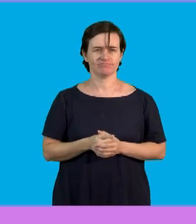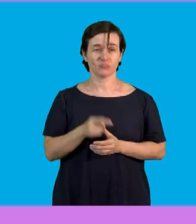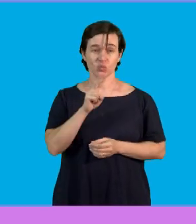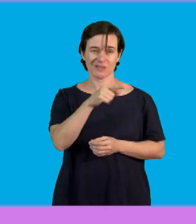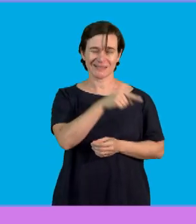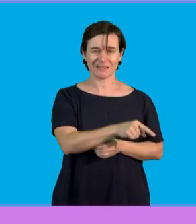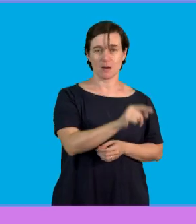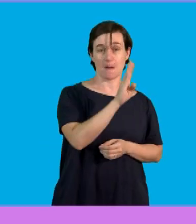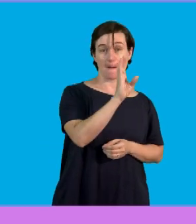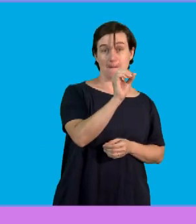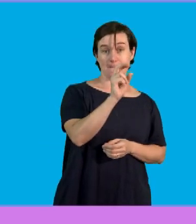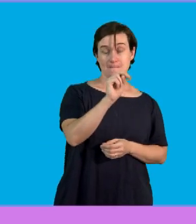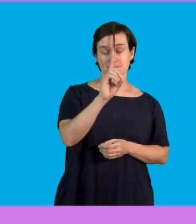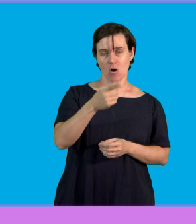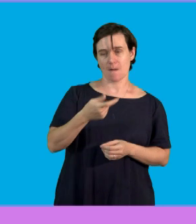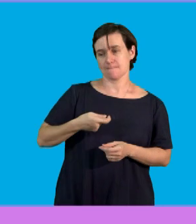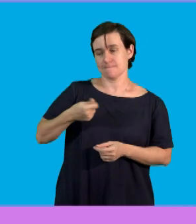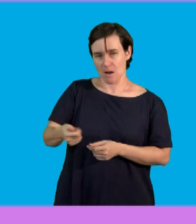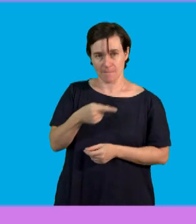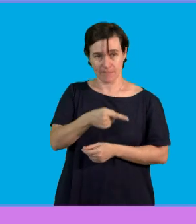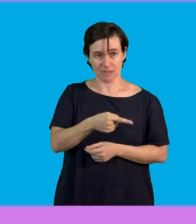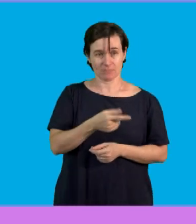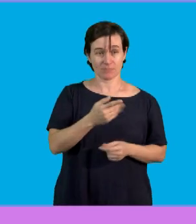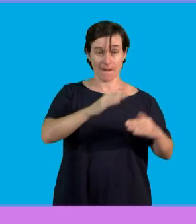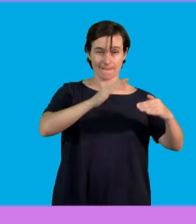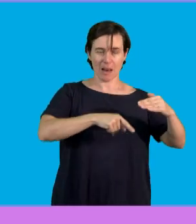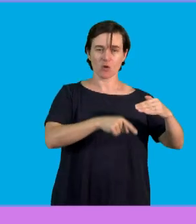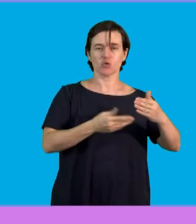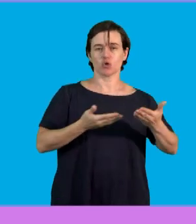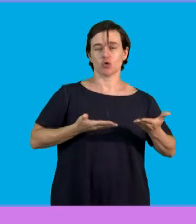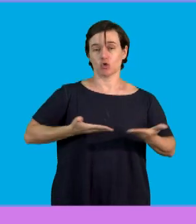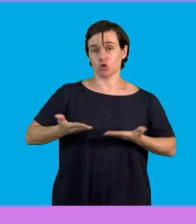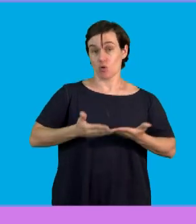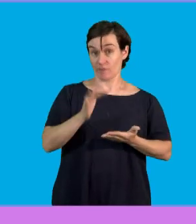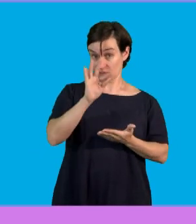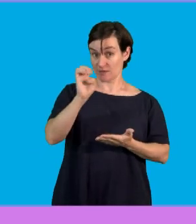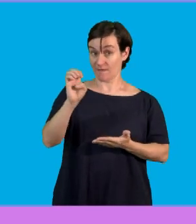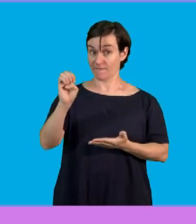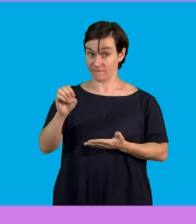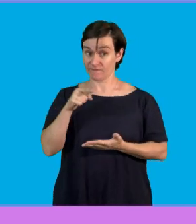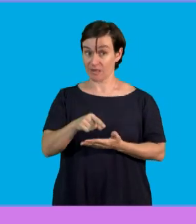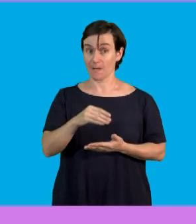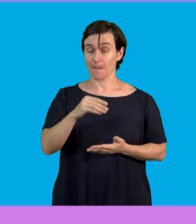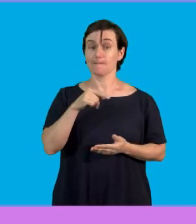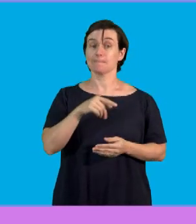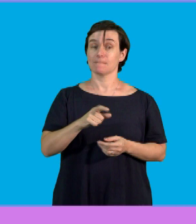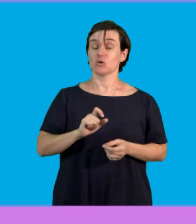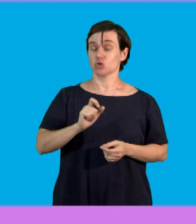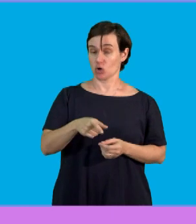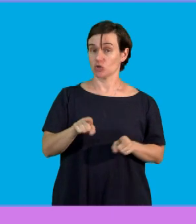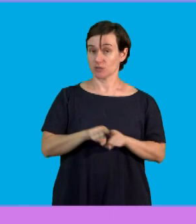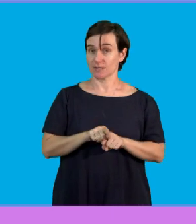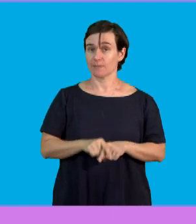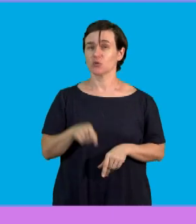is the bond payment. Below the bond payment, there's a service fee of which it was charged. So the